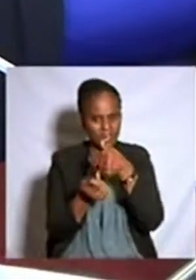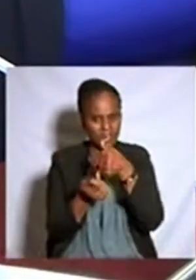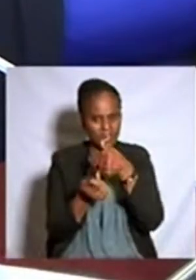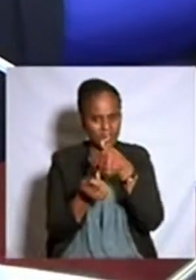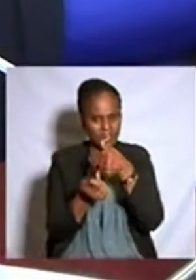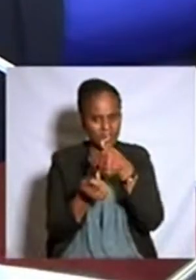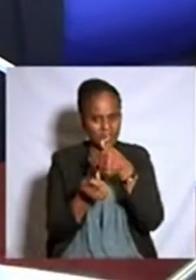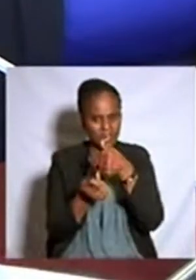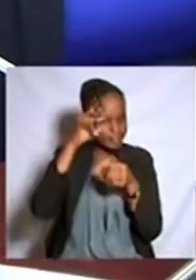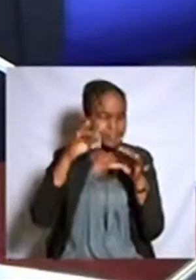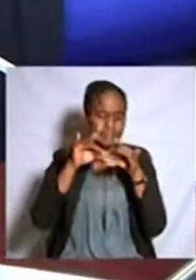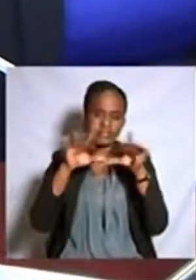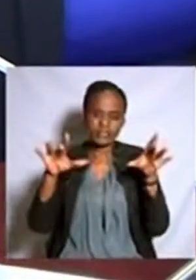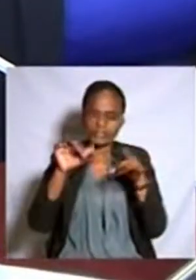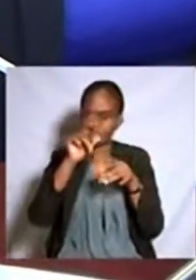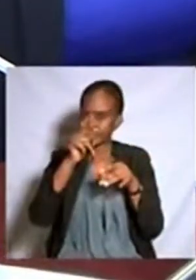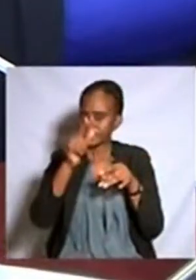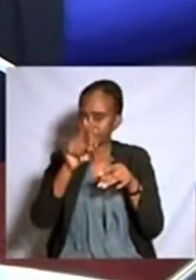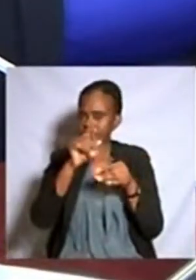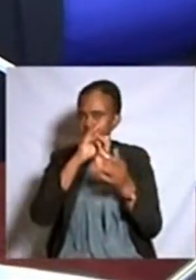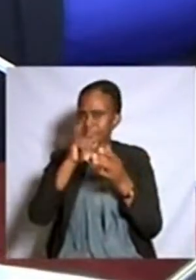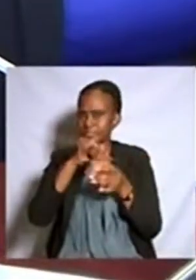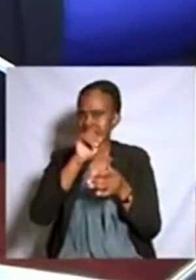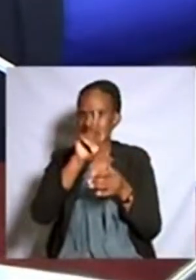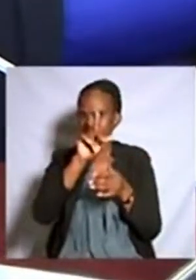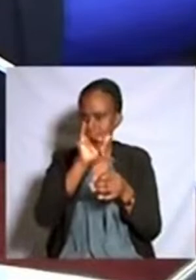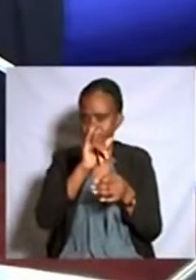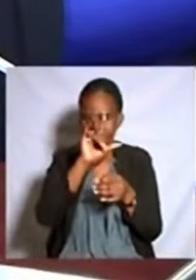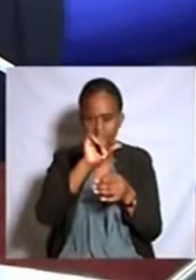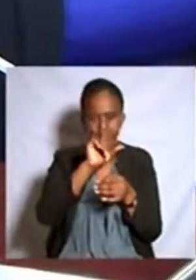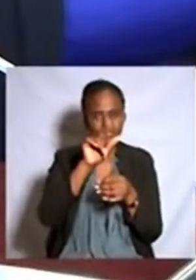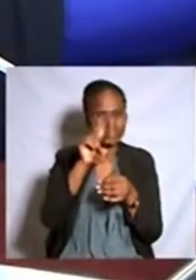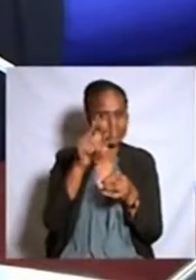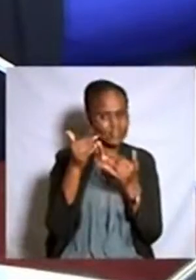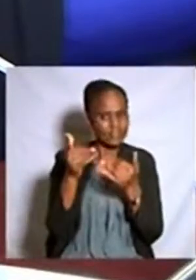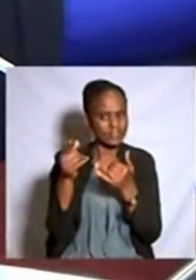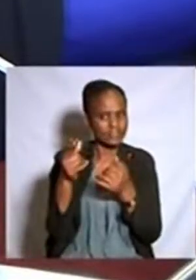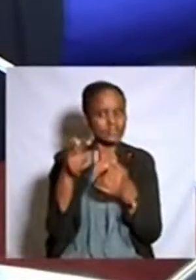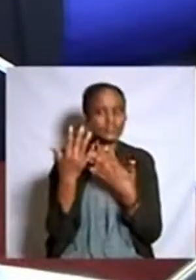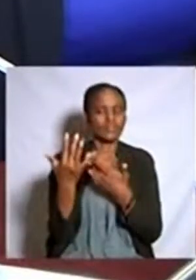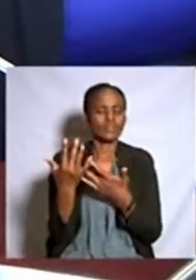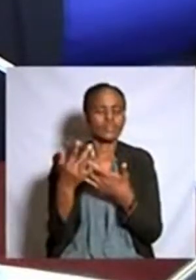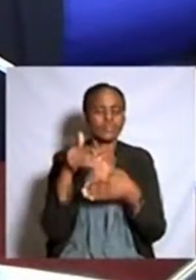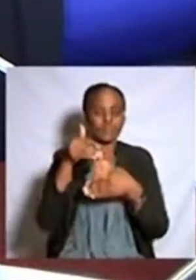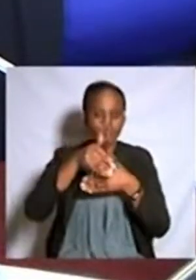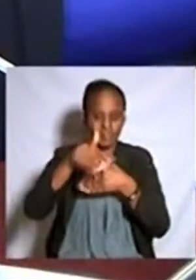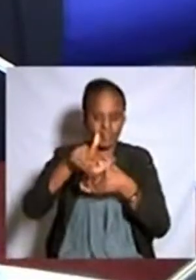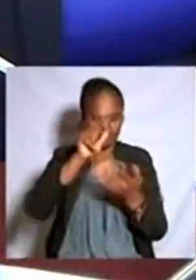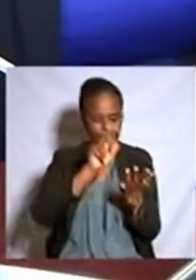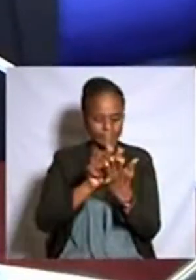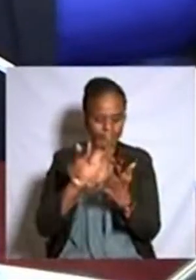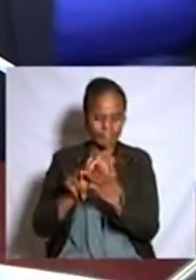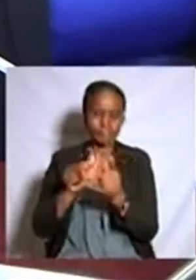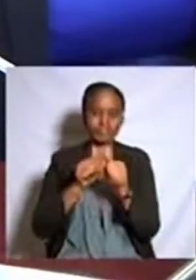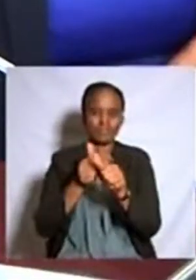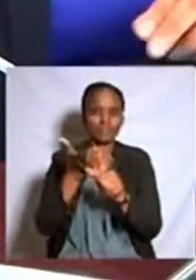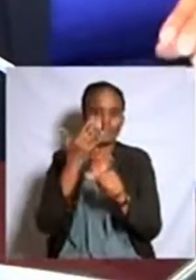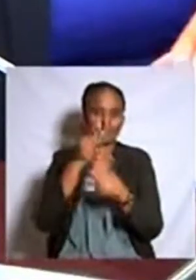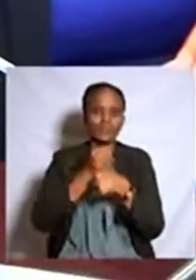Lands on 21st July 2021, and the title now awaits the registrar's signature. Follow-up are being